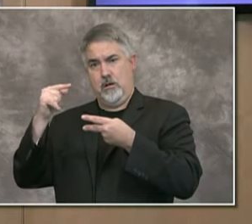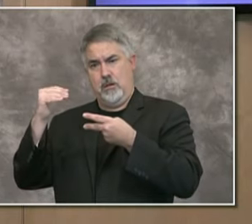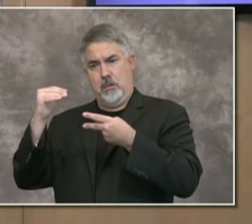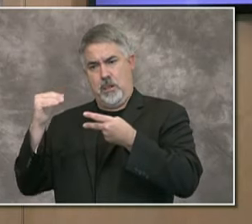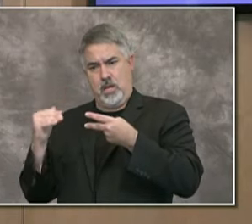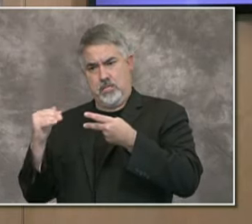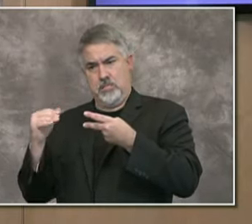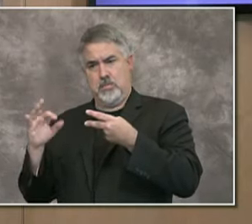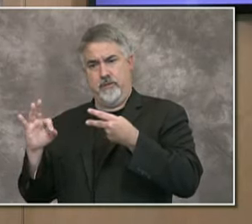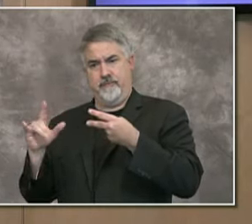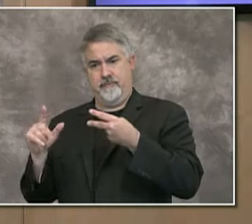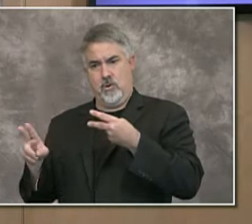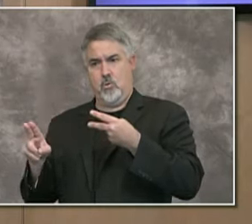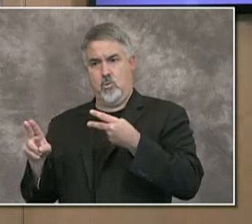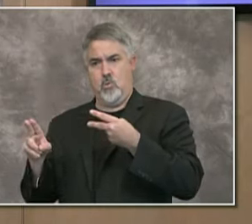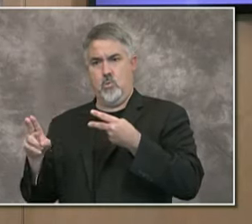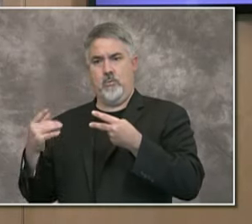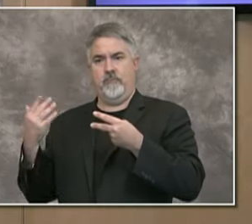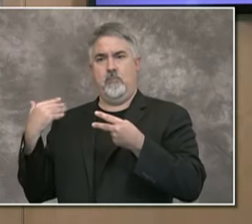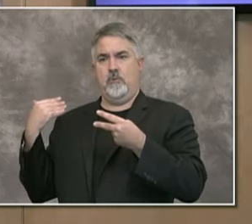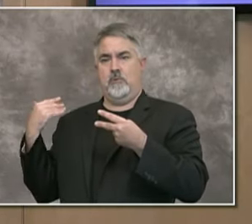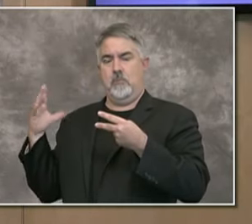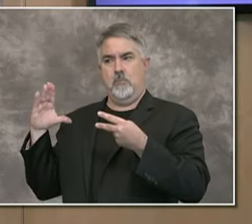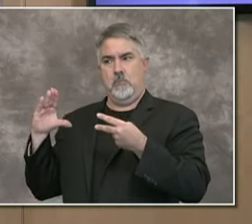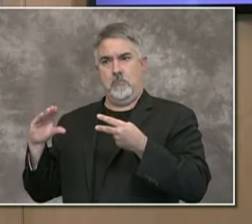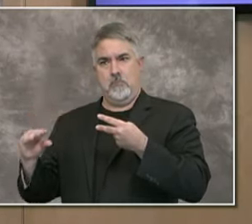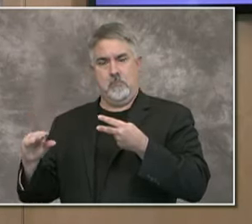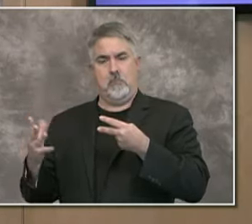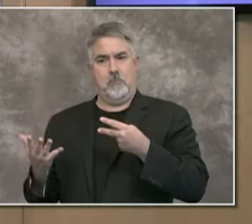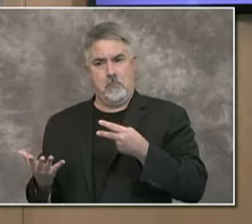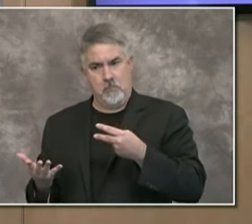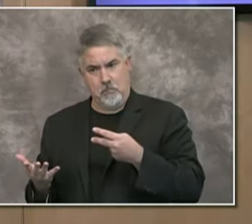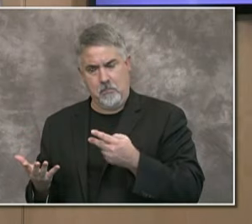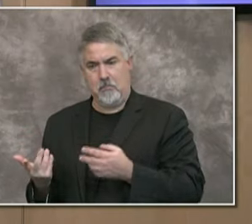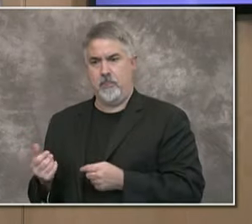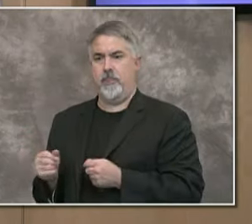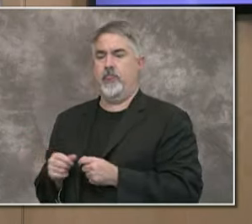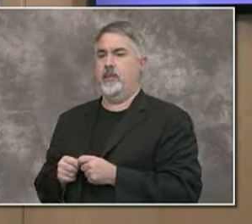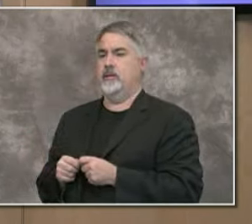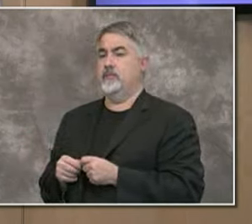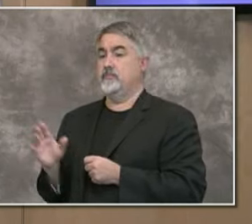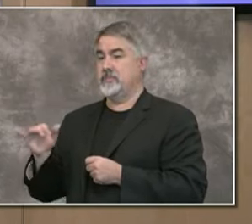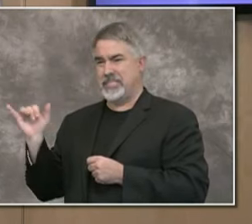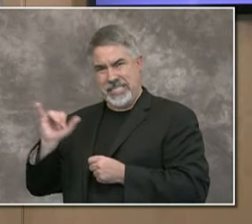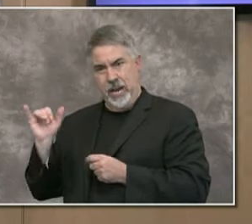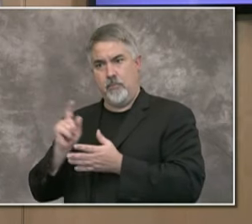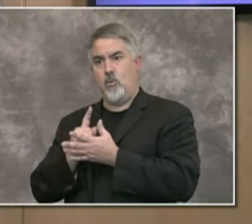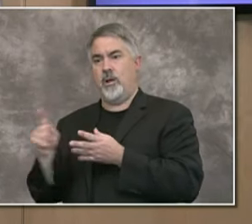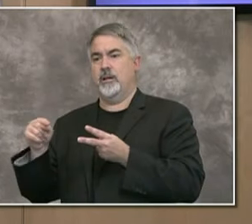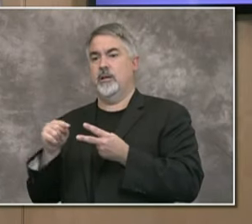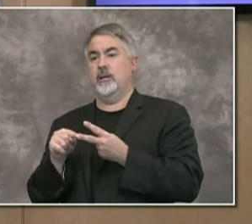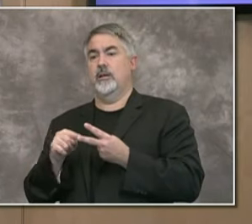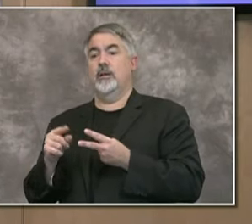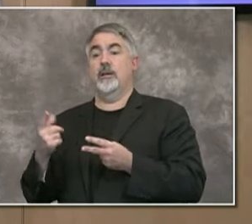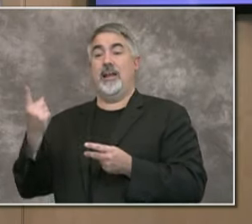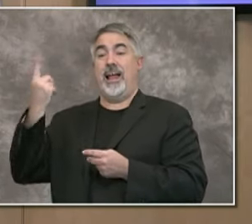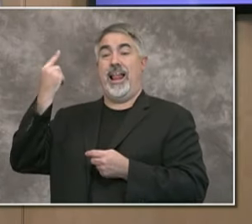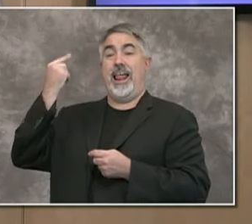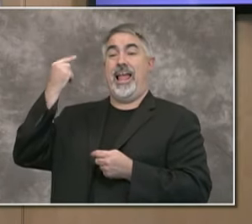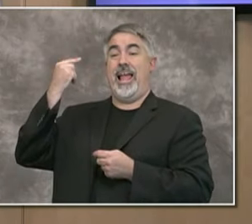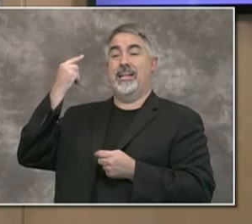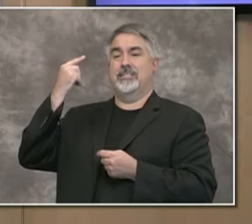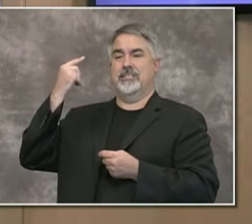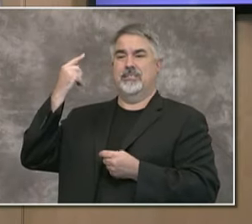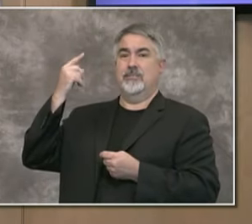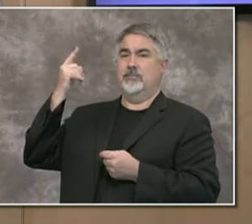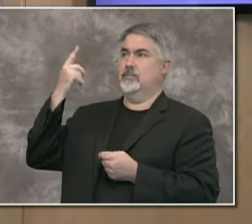previous week, there were 21. The same week last year, there were 331. The